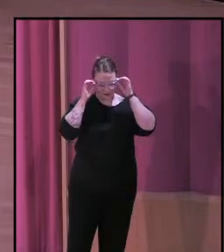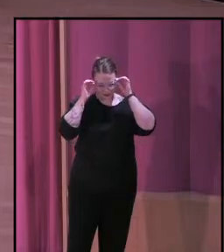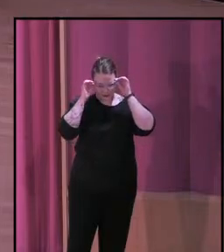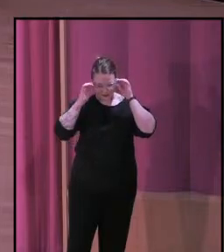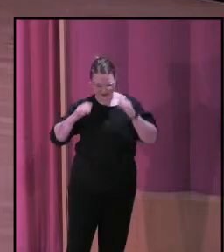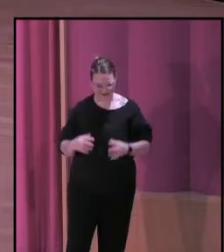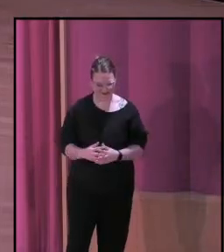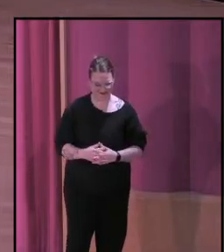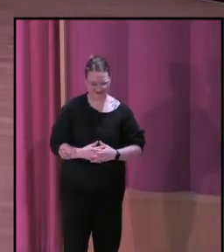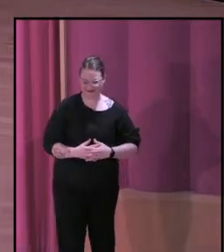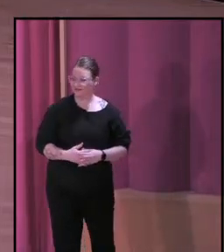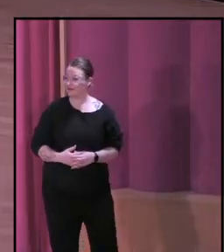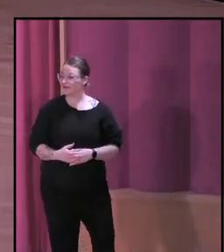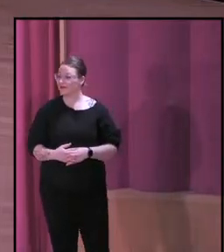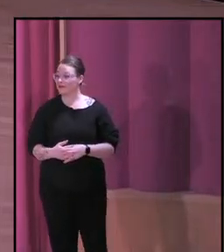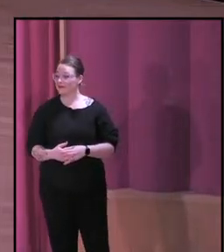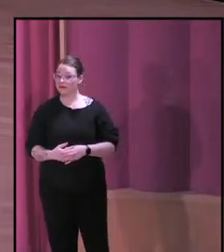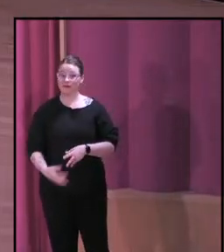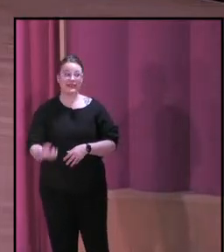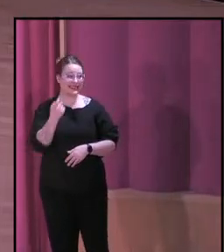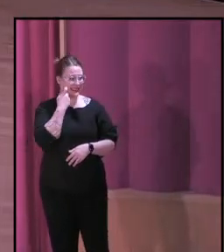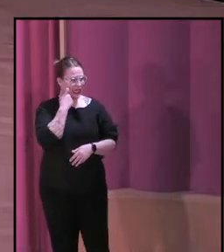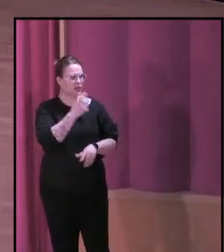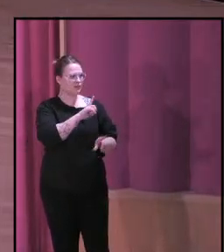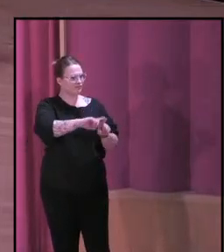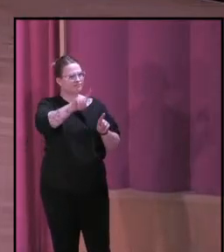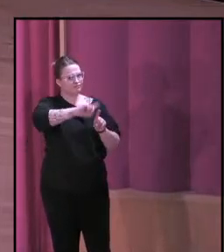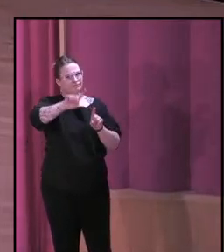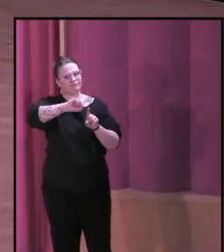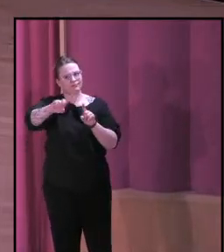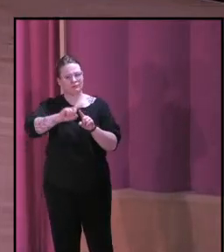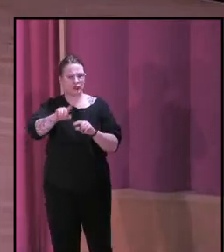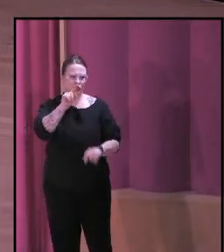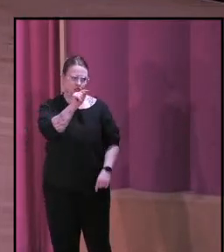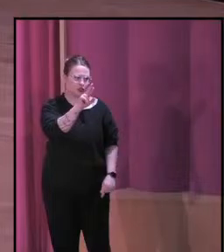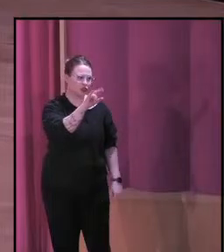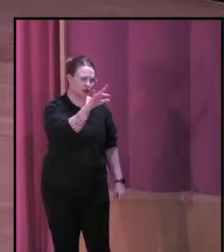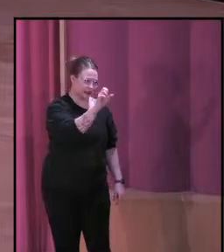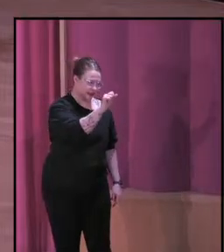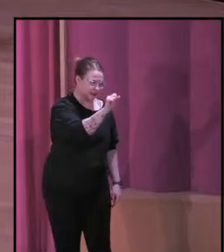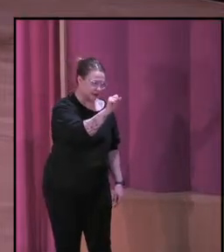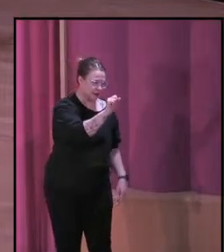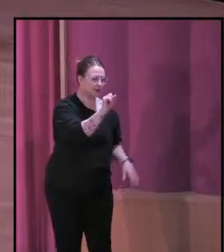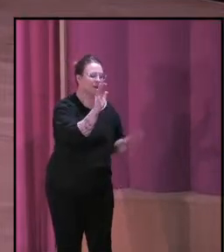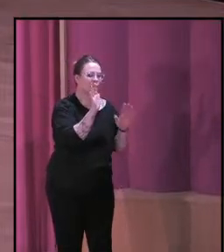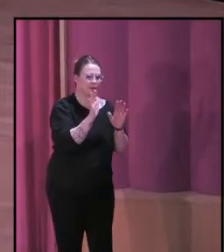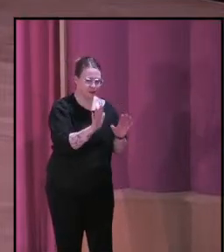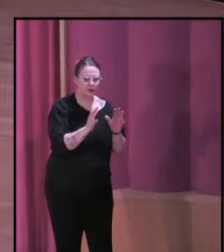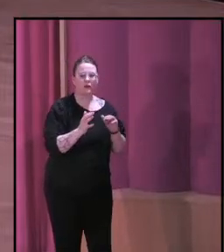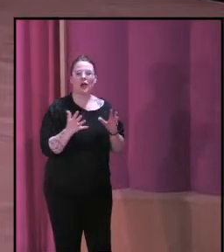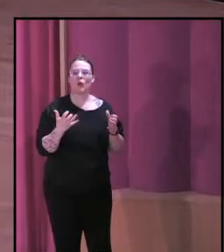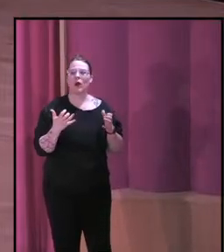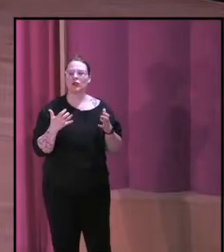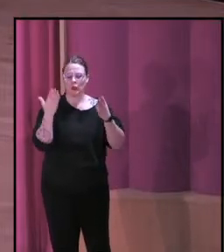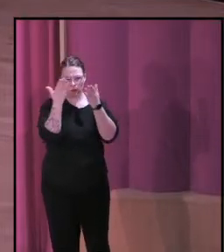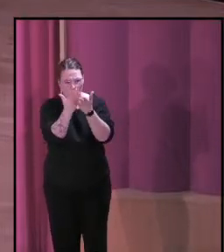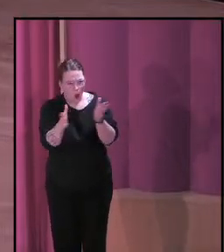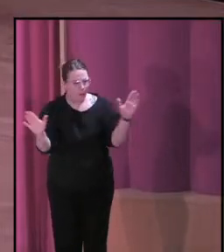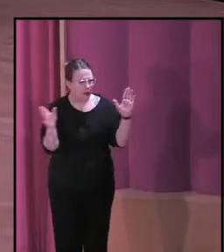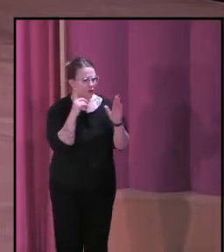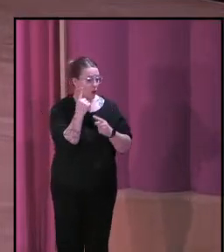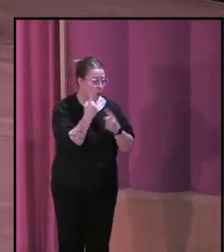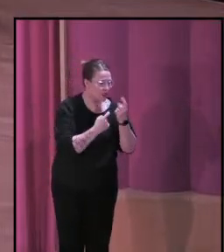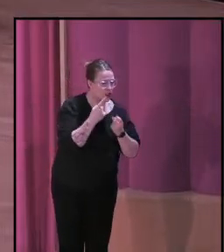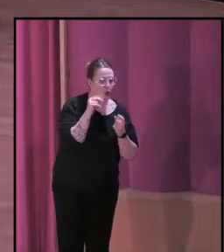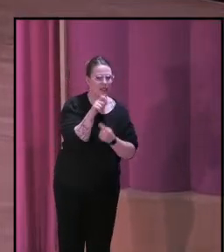So, I've just done a whole mountain of yo-yo tricks for you. Before I move on with the rest of the show, I'm going to open up the floor to questions and